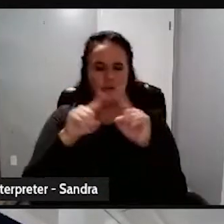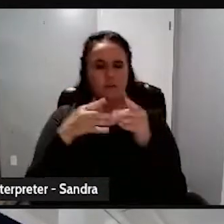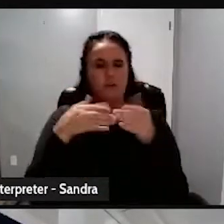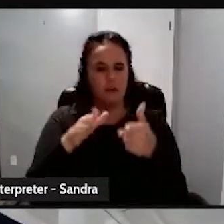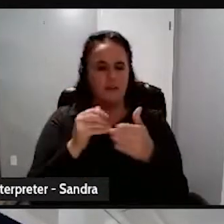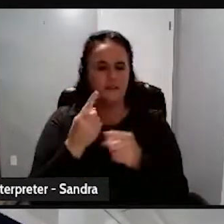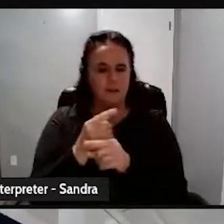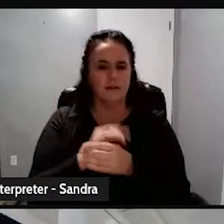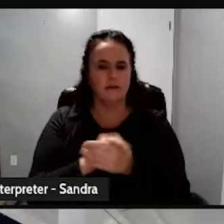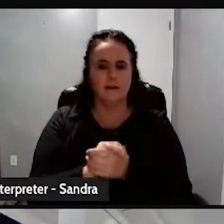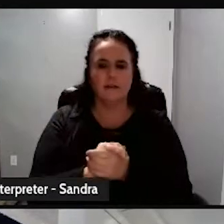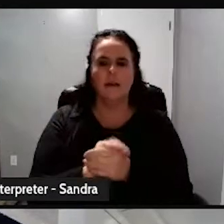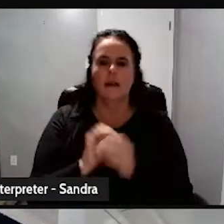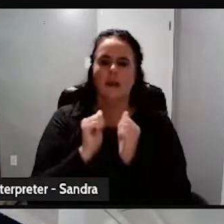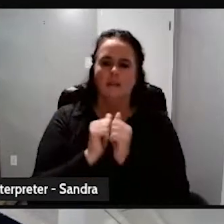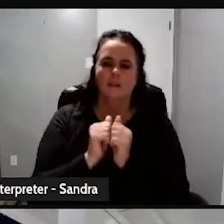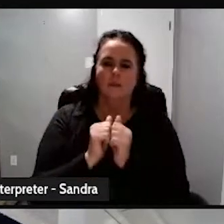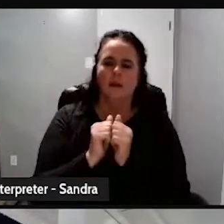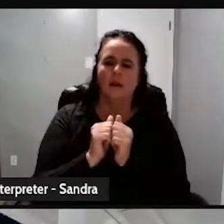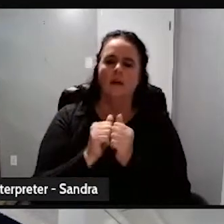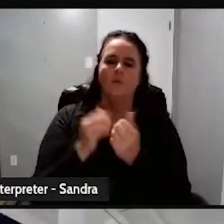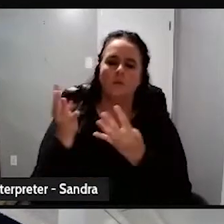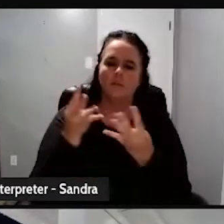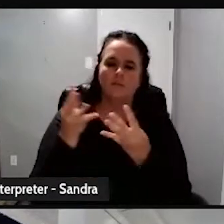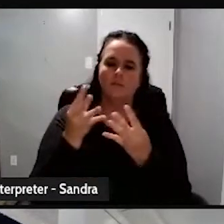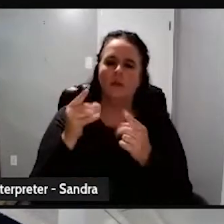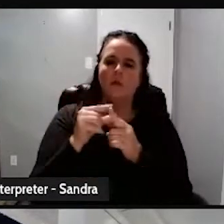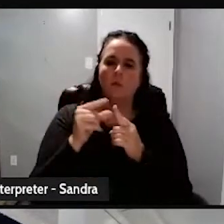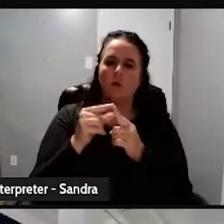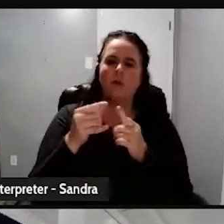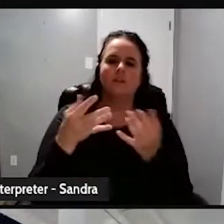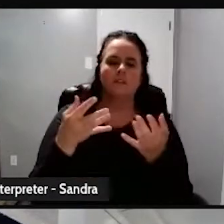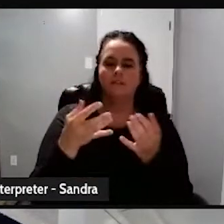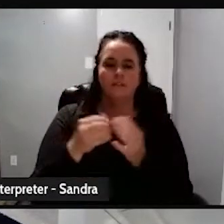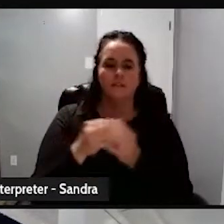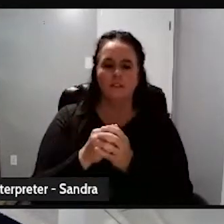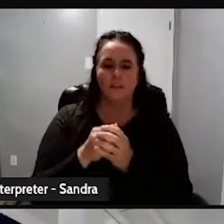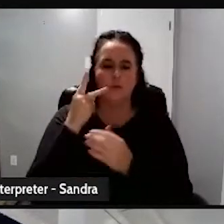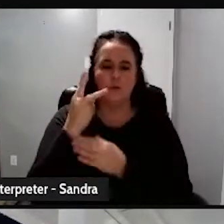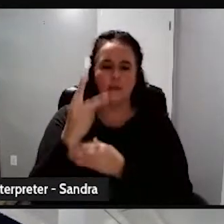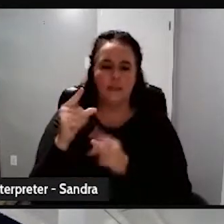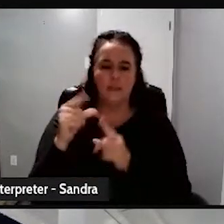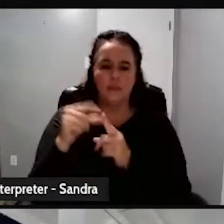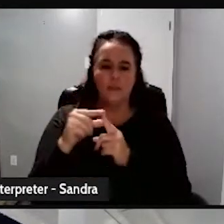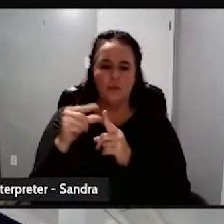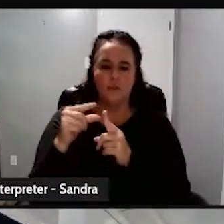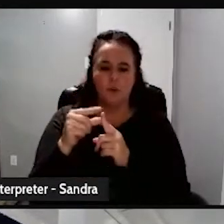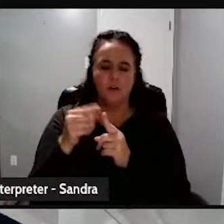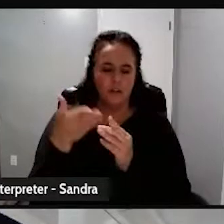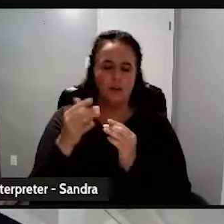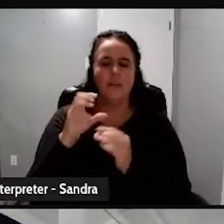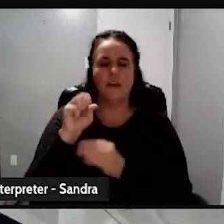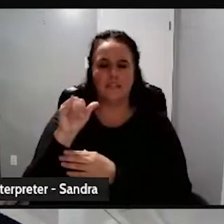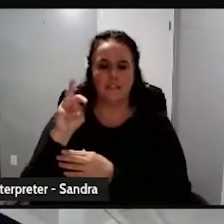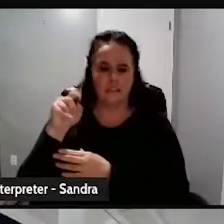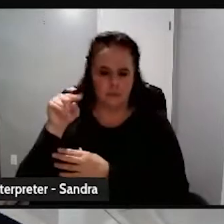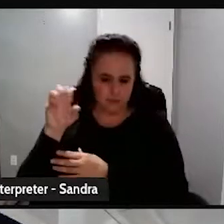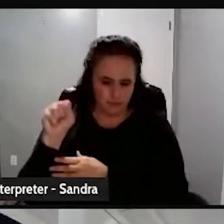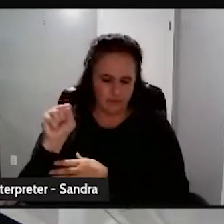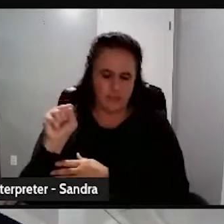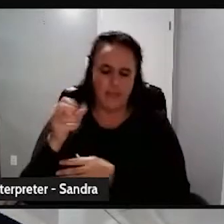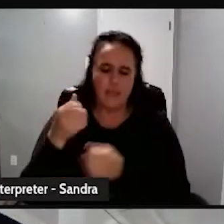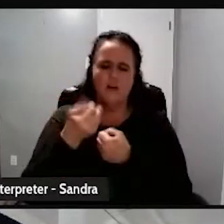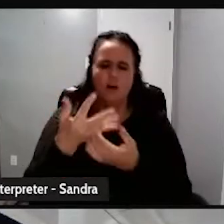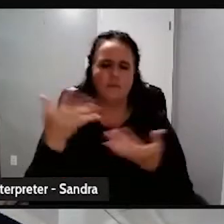had the brain flow words out of it, and the words were symptoms caused by MS, some of